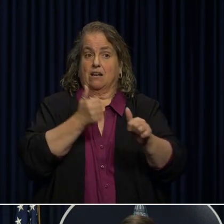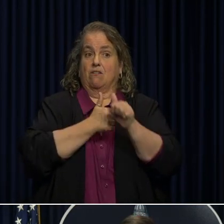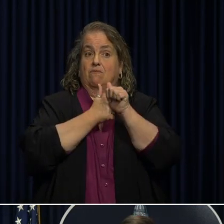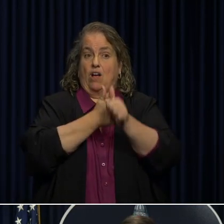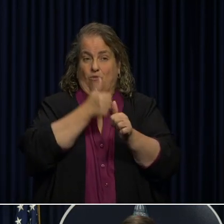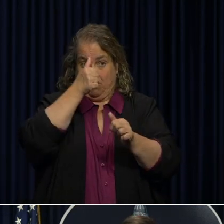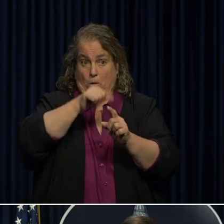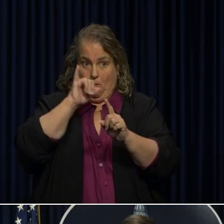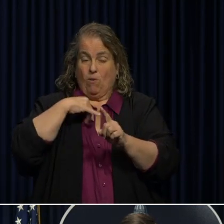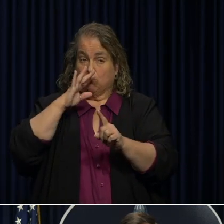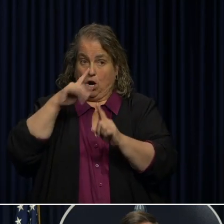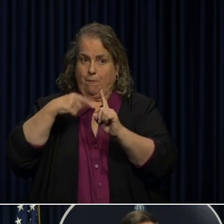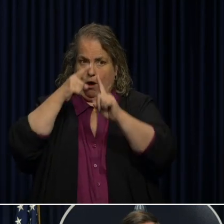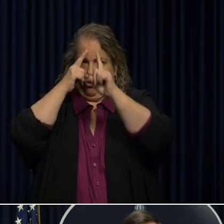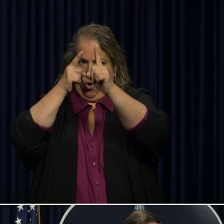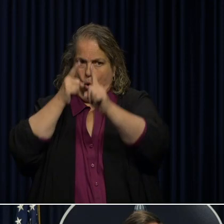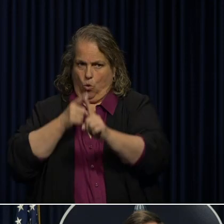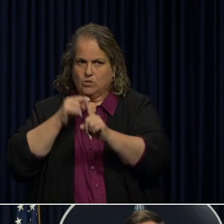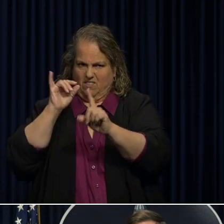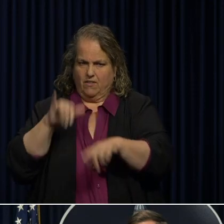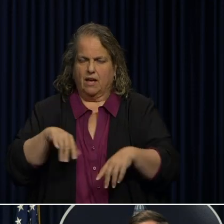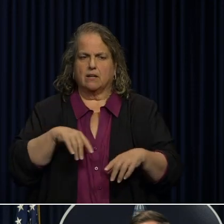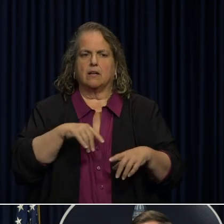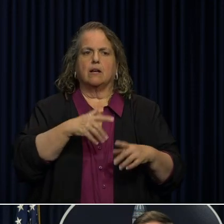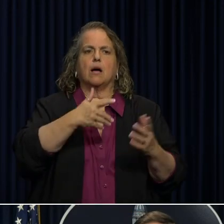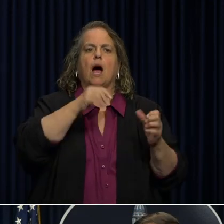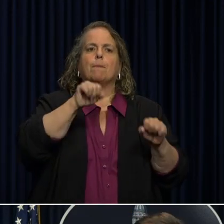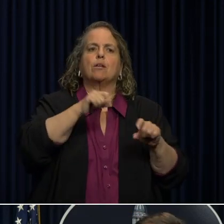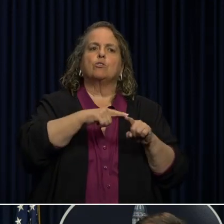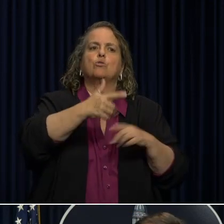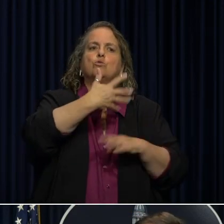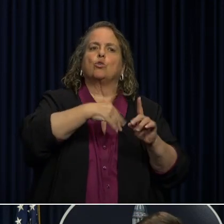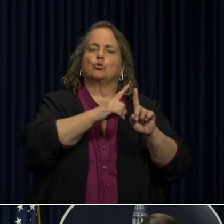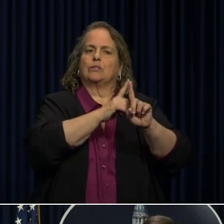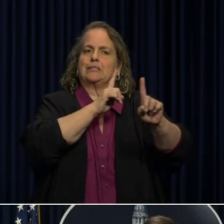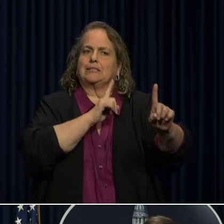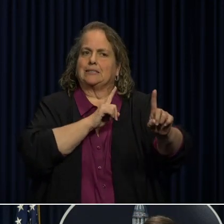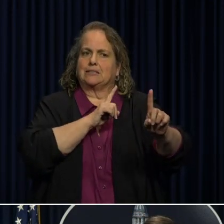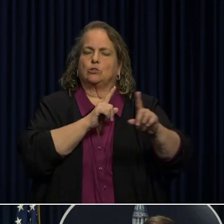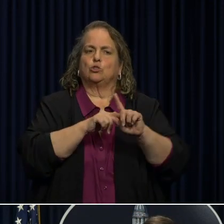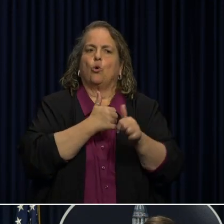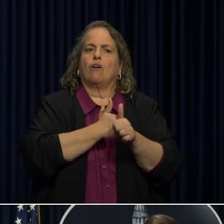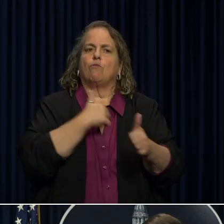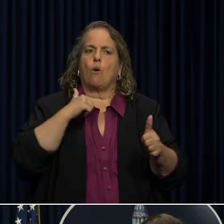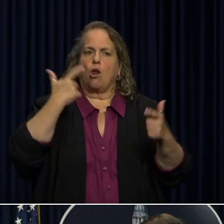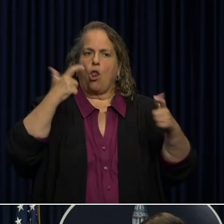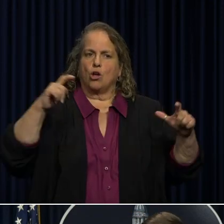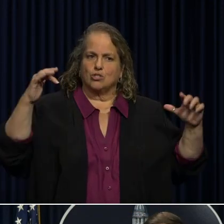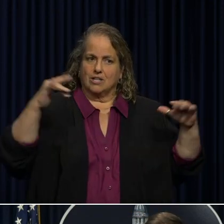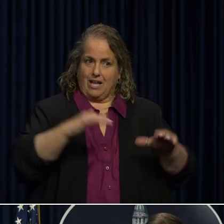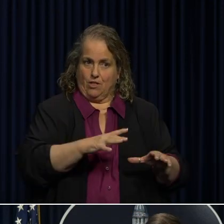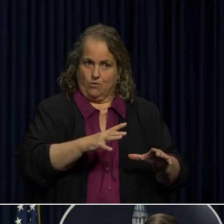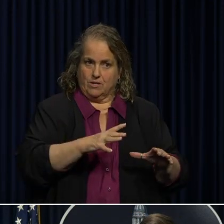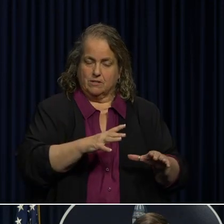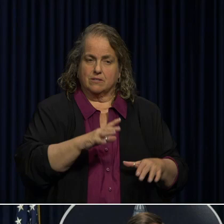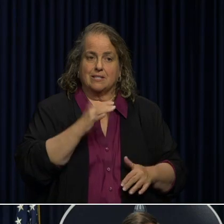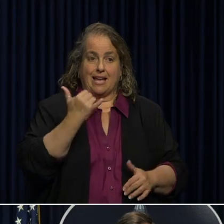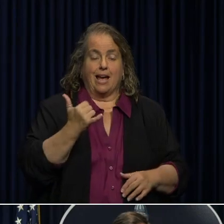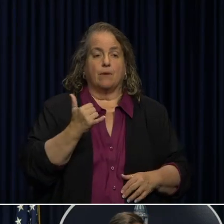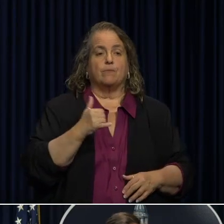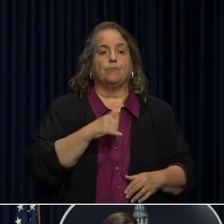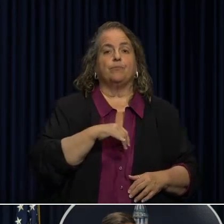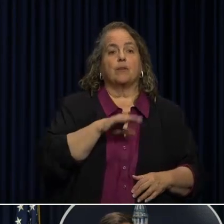Prevention guidelines on large gatherings. All right, just because we want to be able to see, and this is back in our